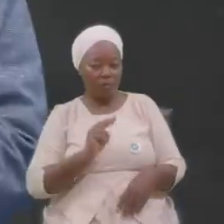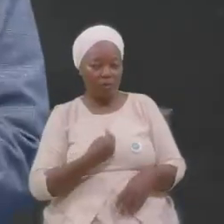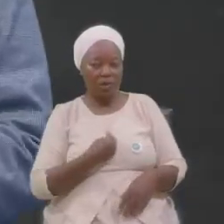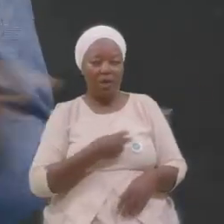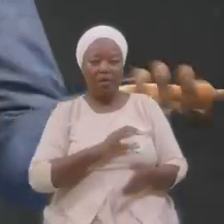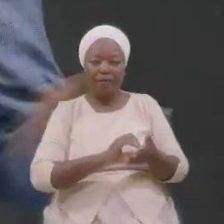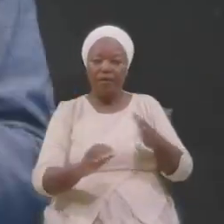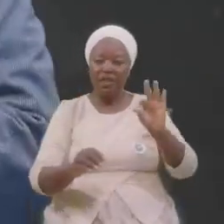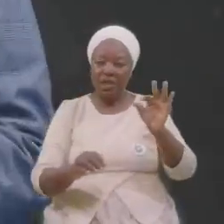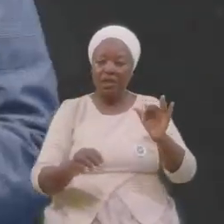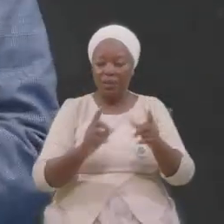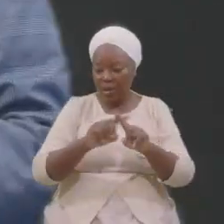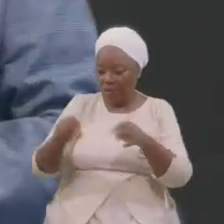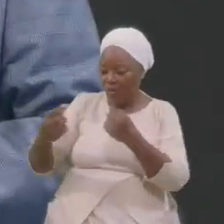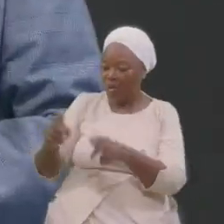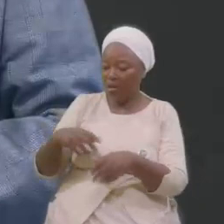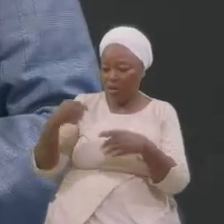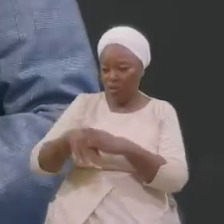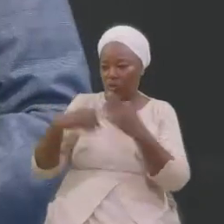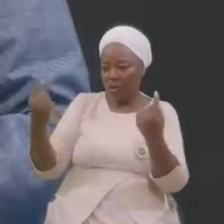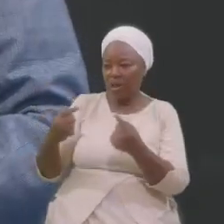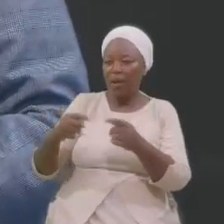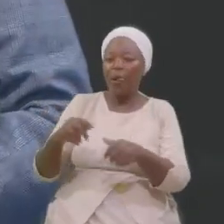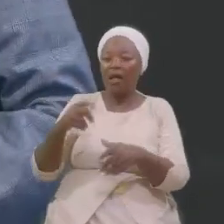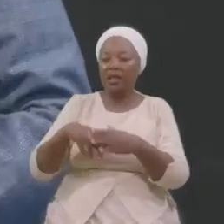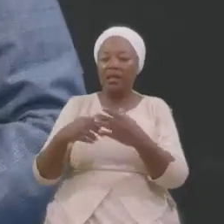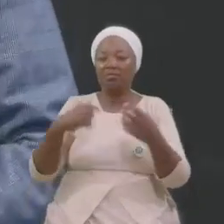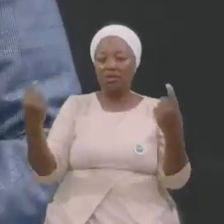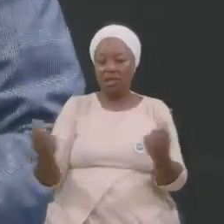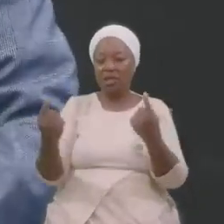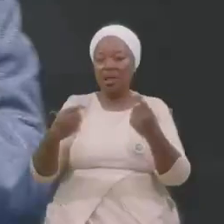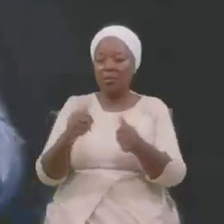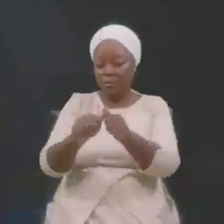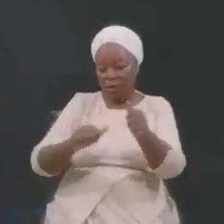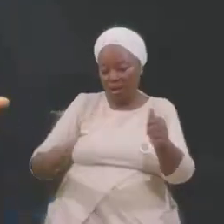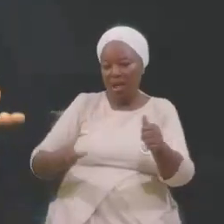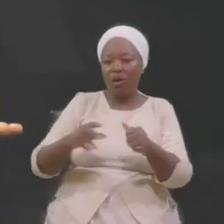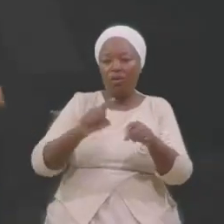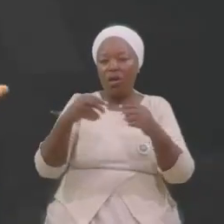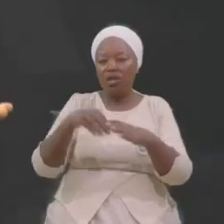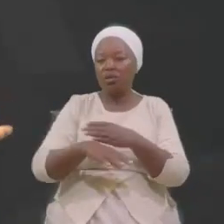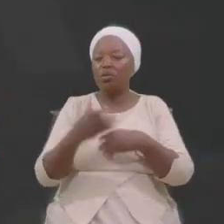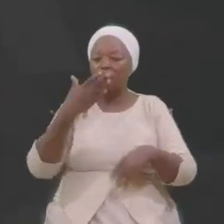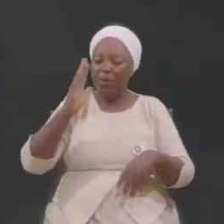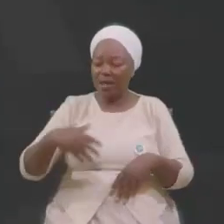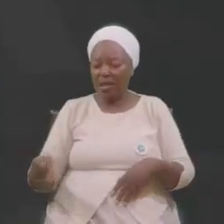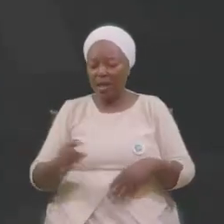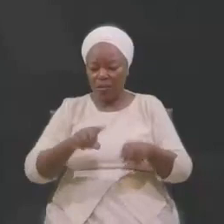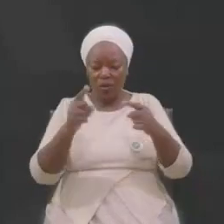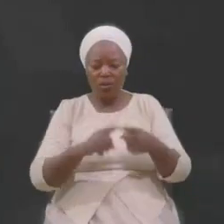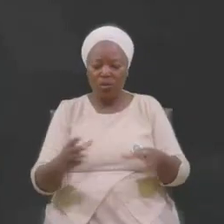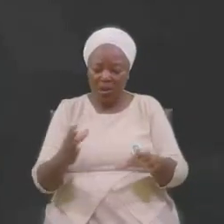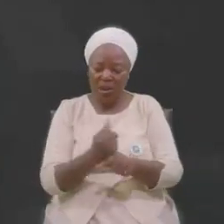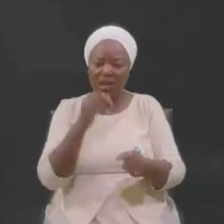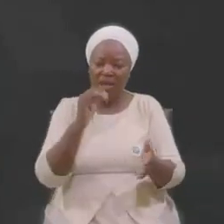astray. He went into sin. He went into transgression. He went to pick up the vomit that he